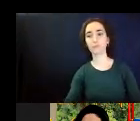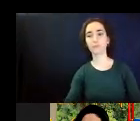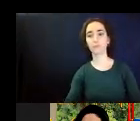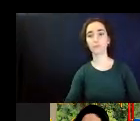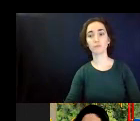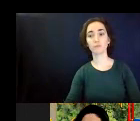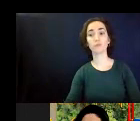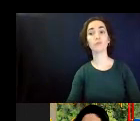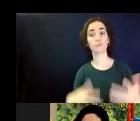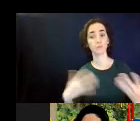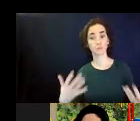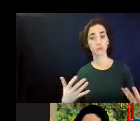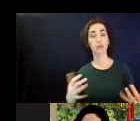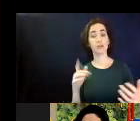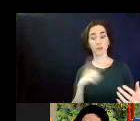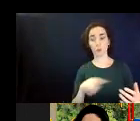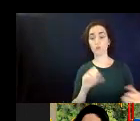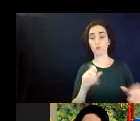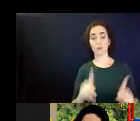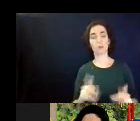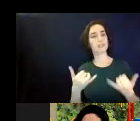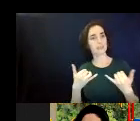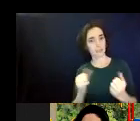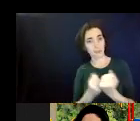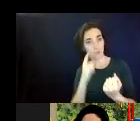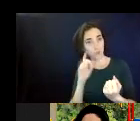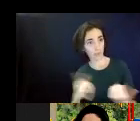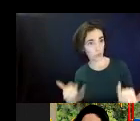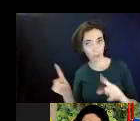we still advocate for today?